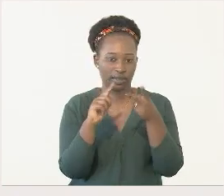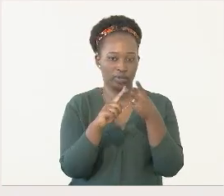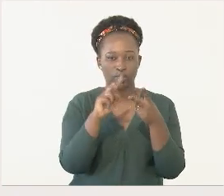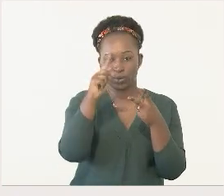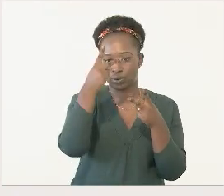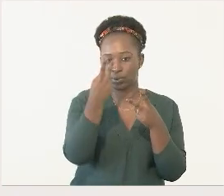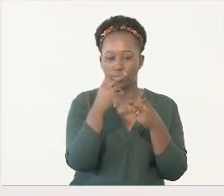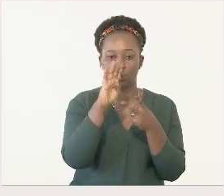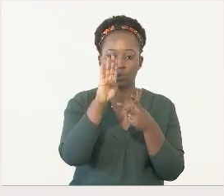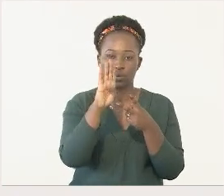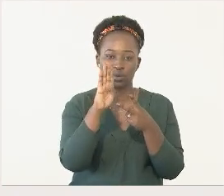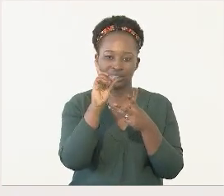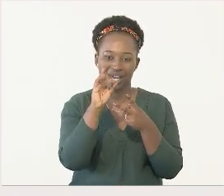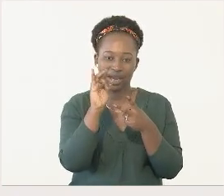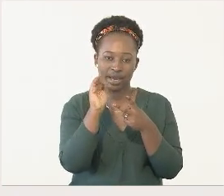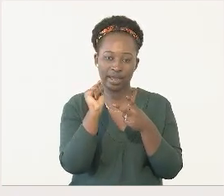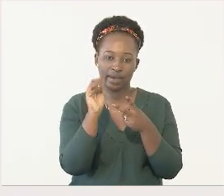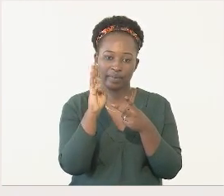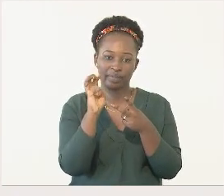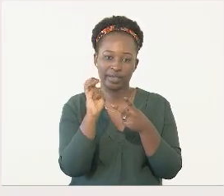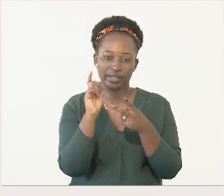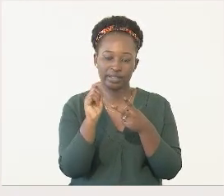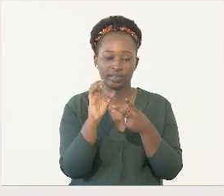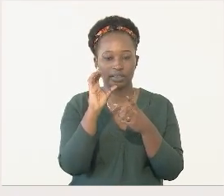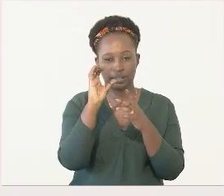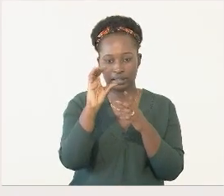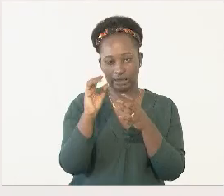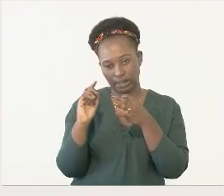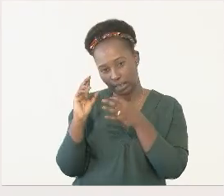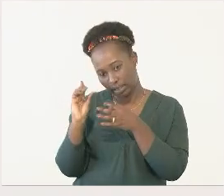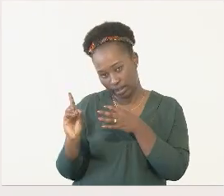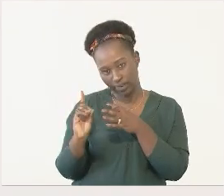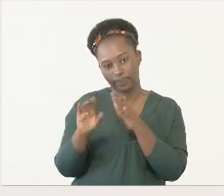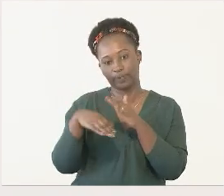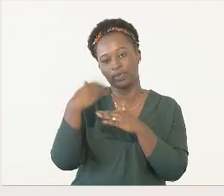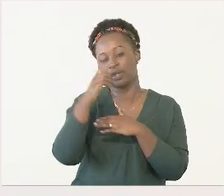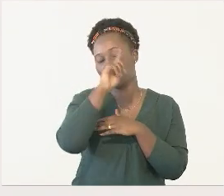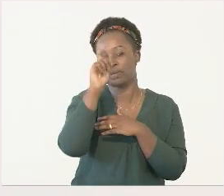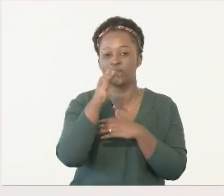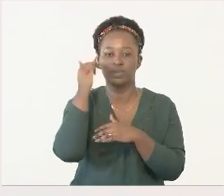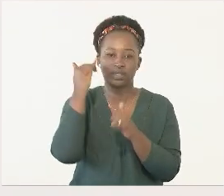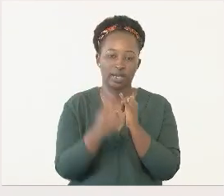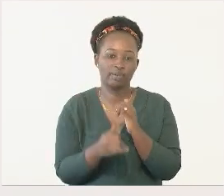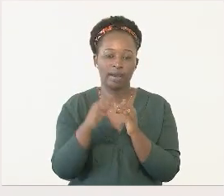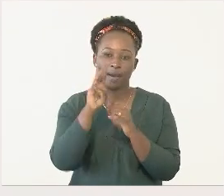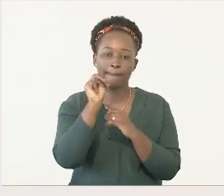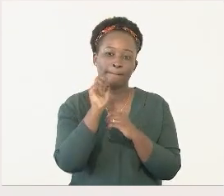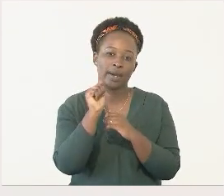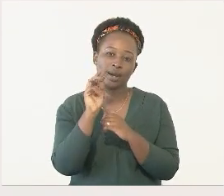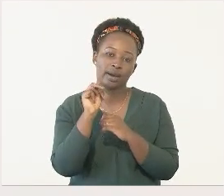insipidus. We have hyperglycemia. We have the last number. We said mammals are said to be